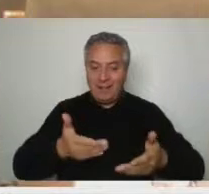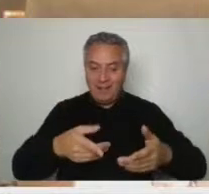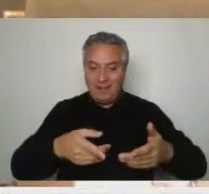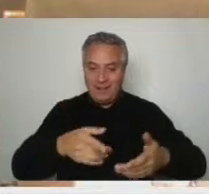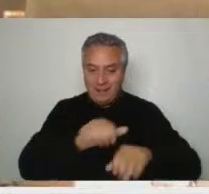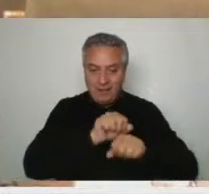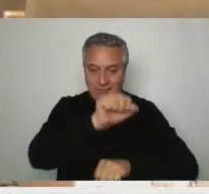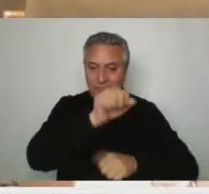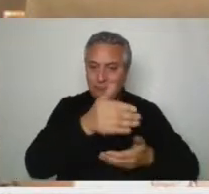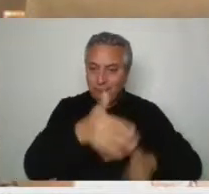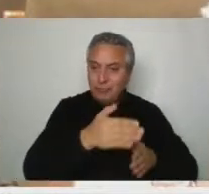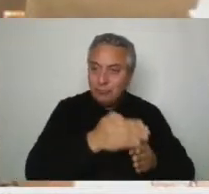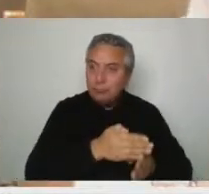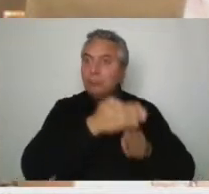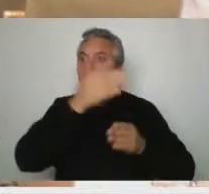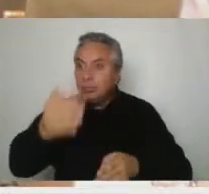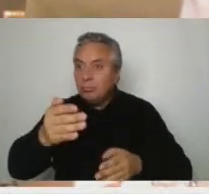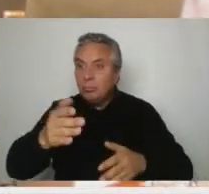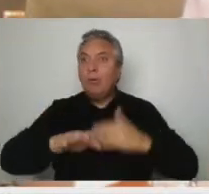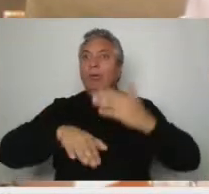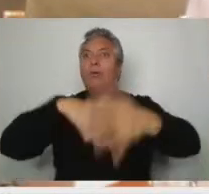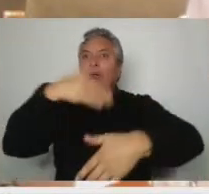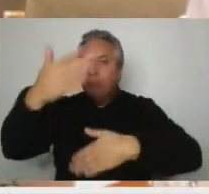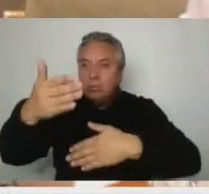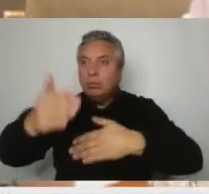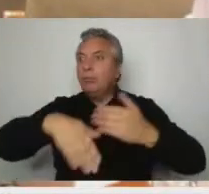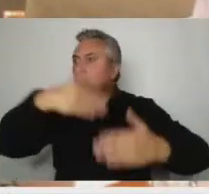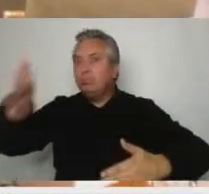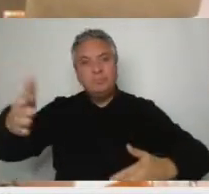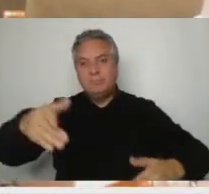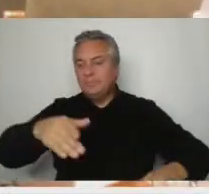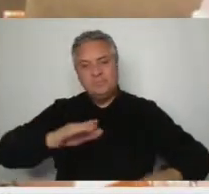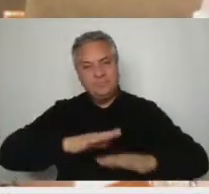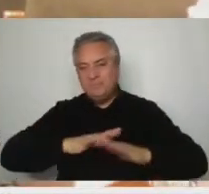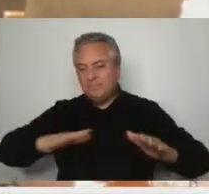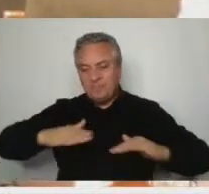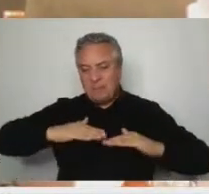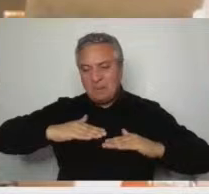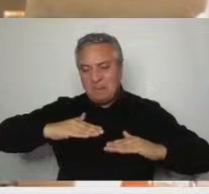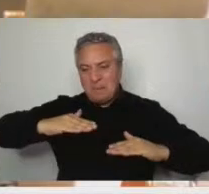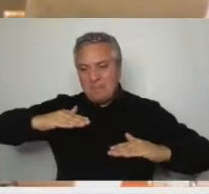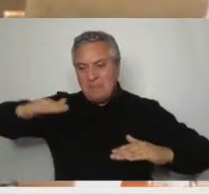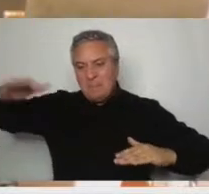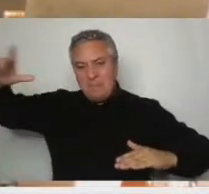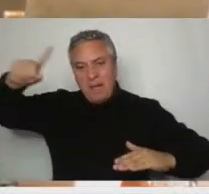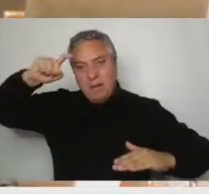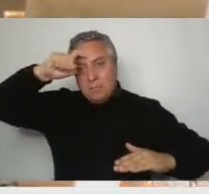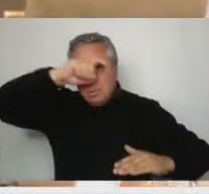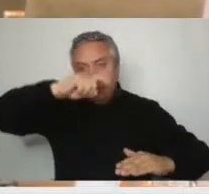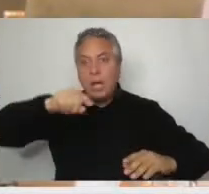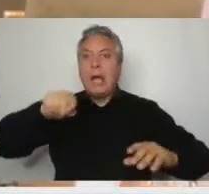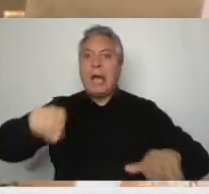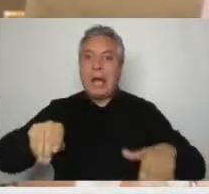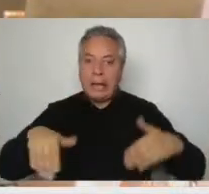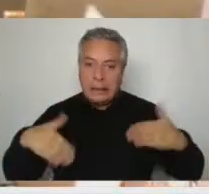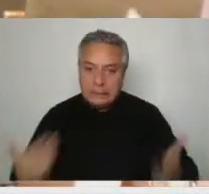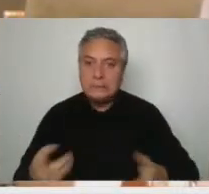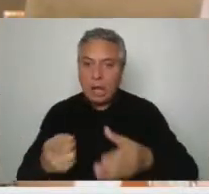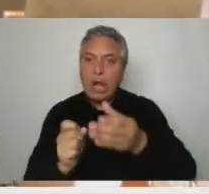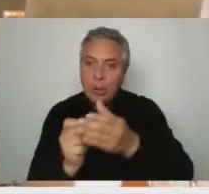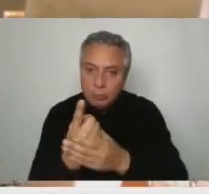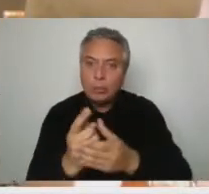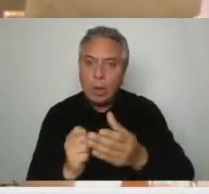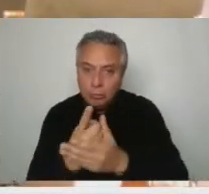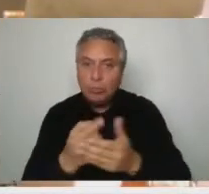very difficult secondary student, and beyond that, he'll become a possible dropout, and therefore it becomes much more difficult to organize second opportunities